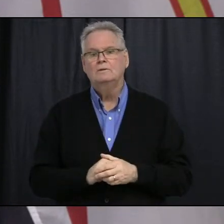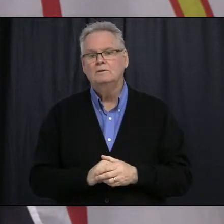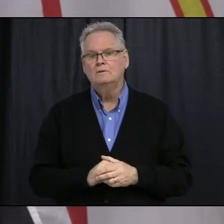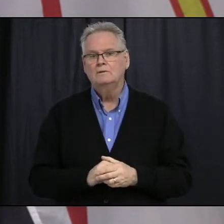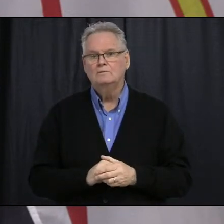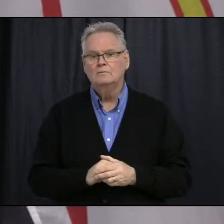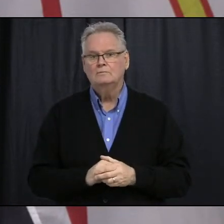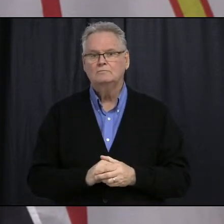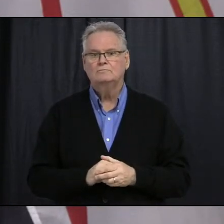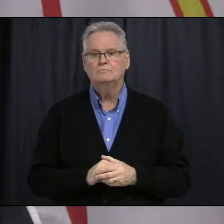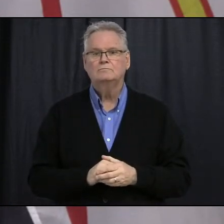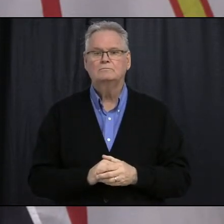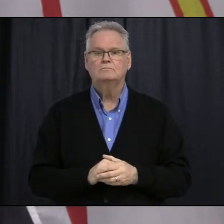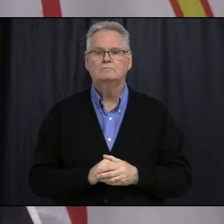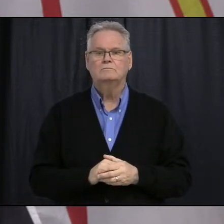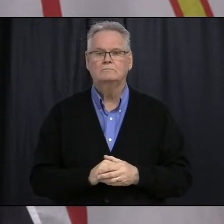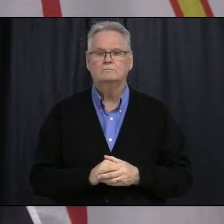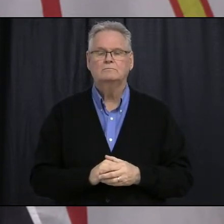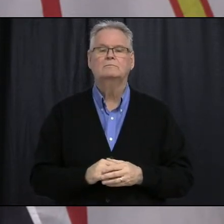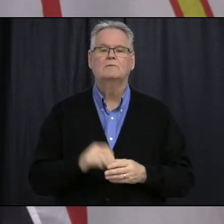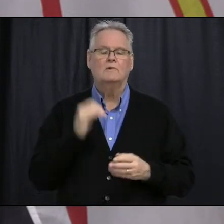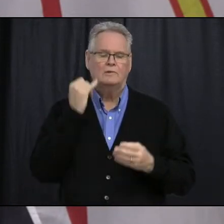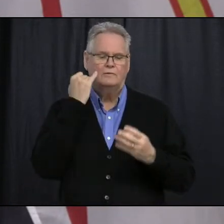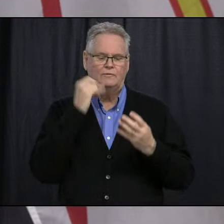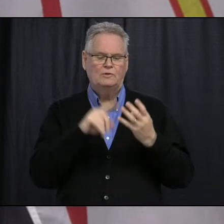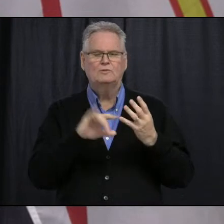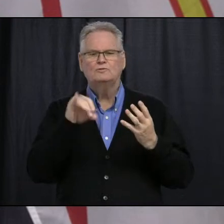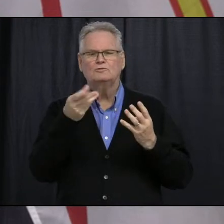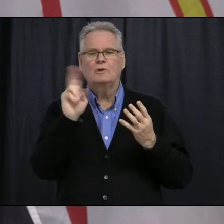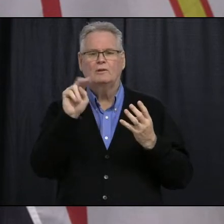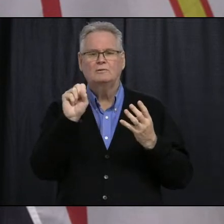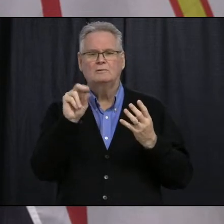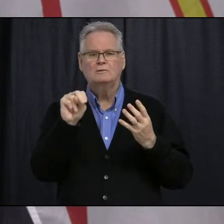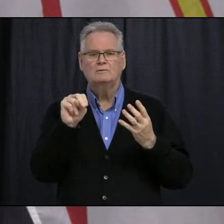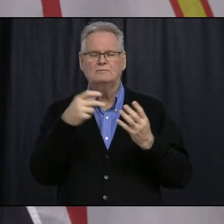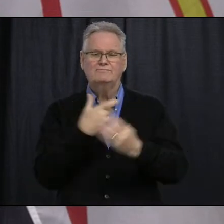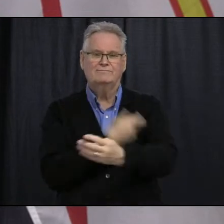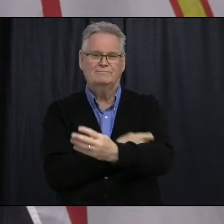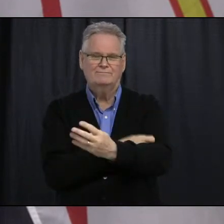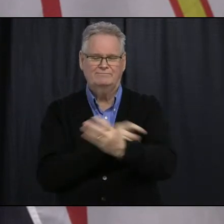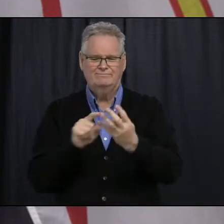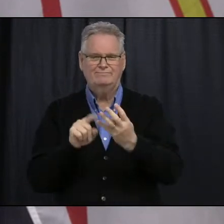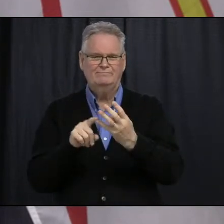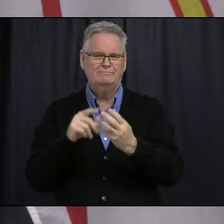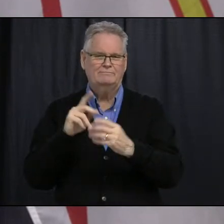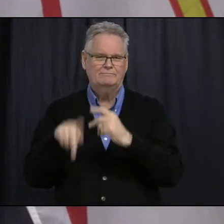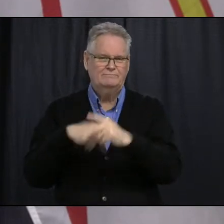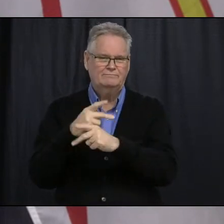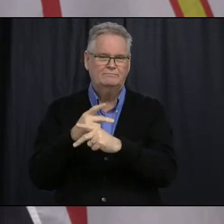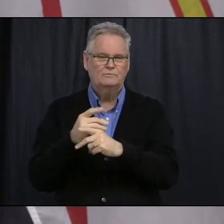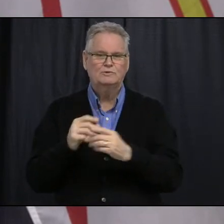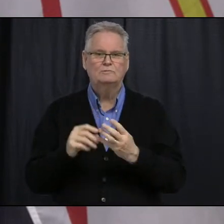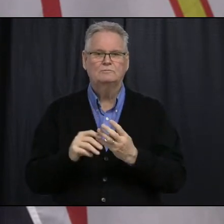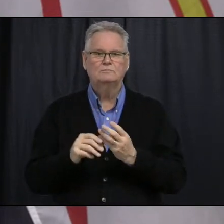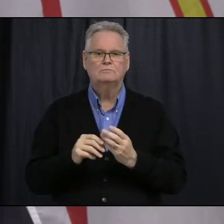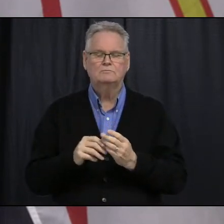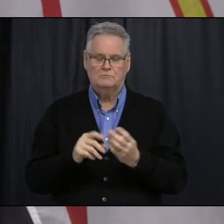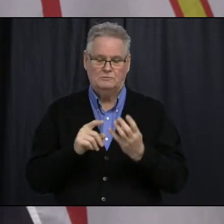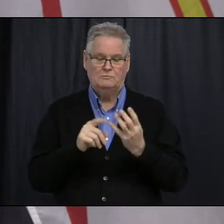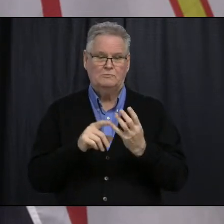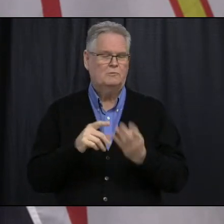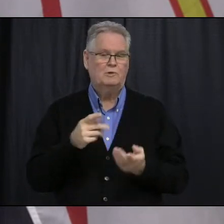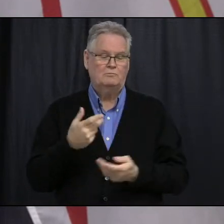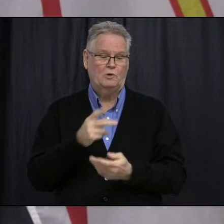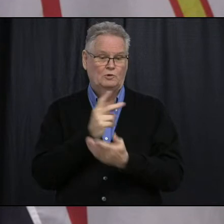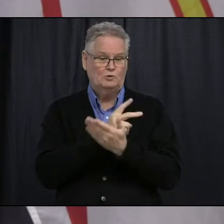With restrictions easing and the province reopening to non-essential travel, many may assume that the risk of COVID has passed. It has not